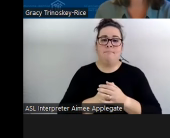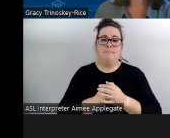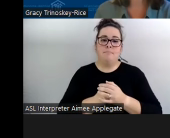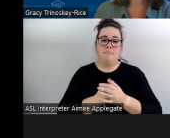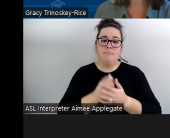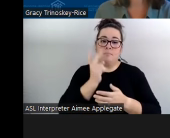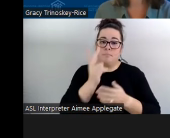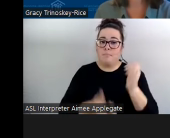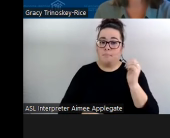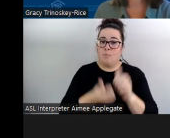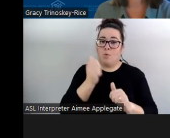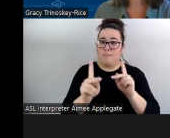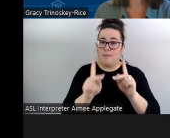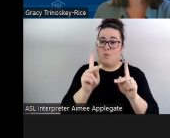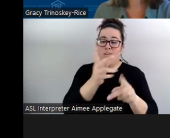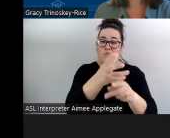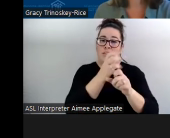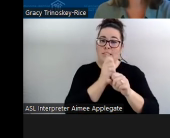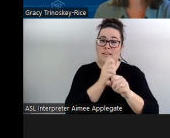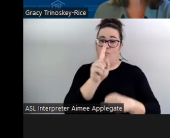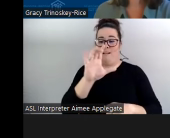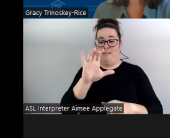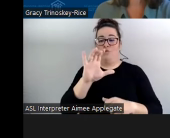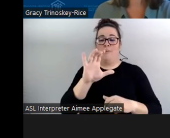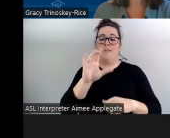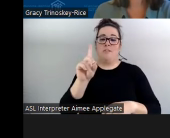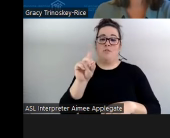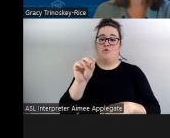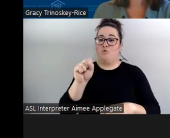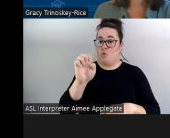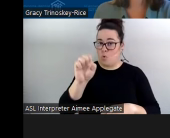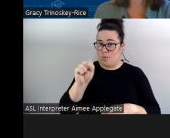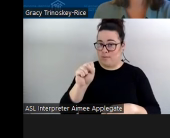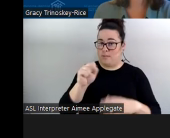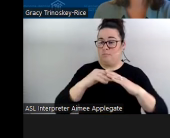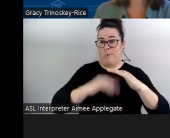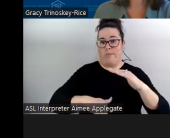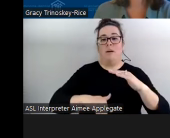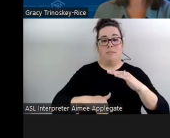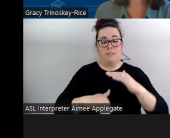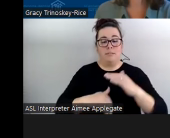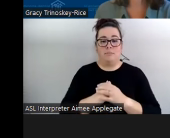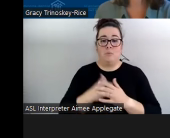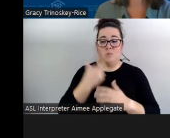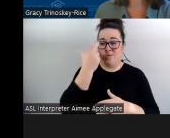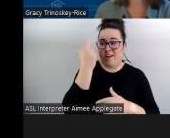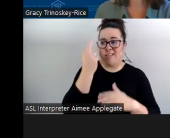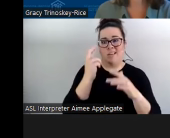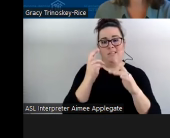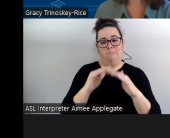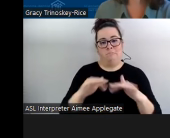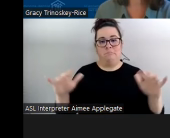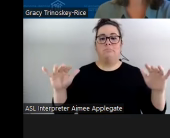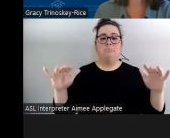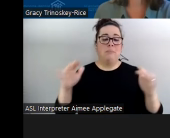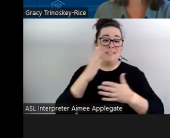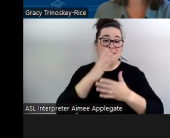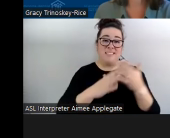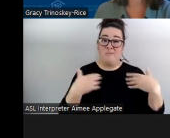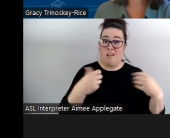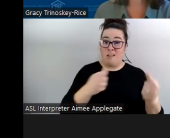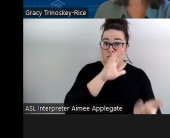have received 100 doses or less of the vaccine. And the reasons why vary. Some health centers haven't requested